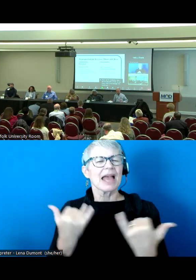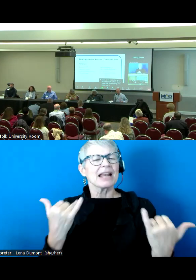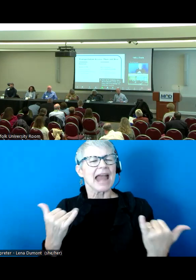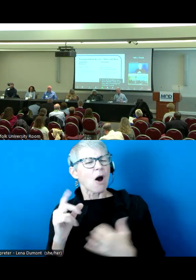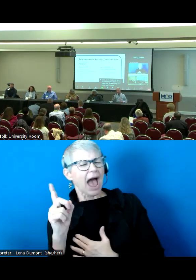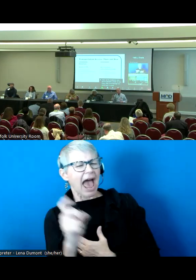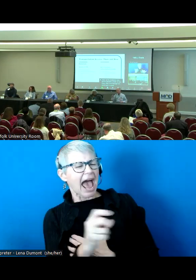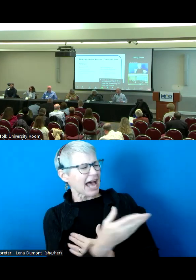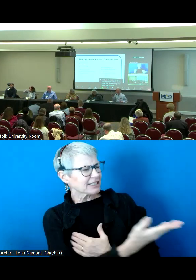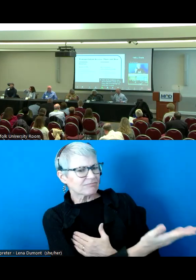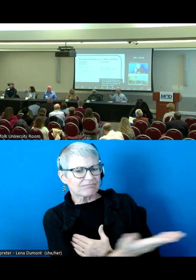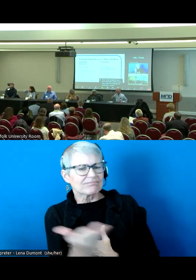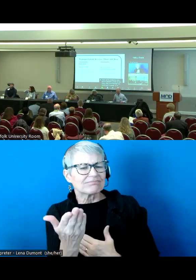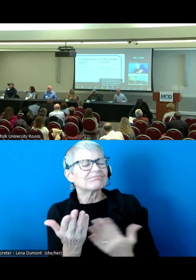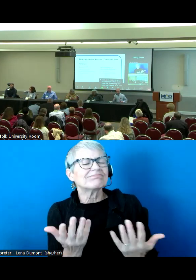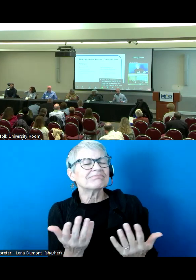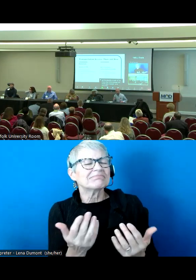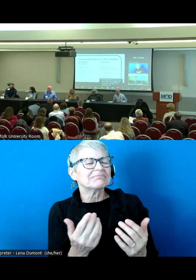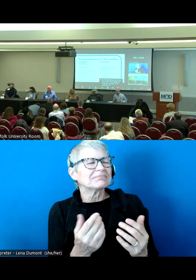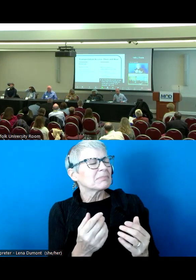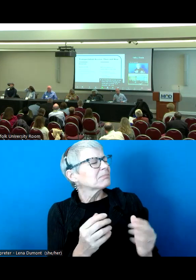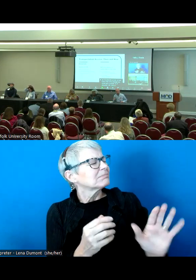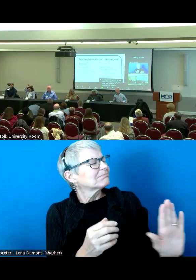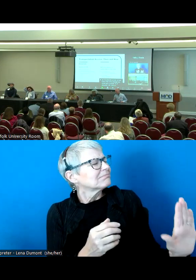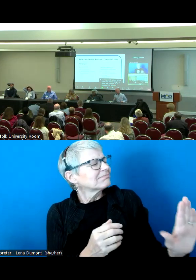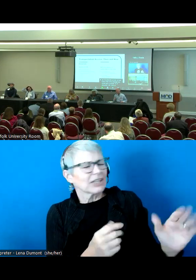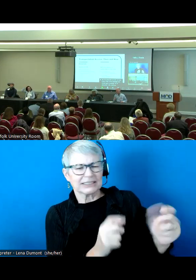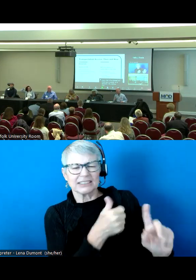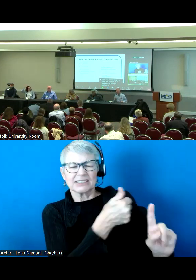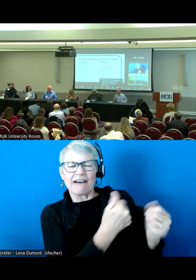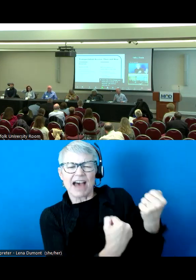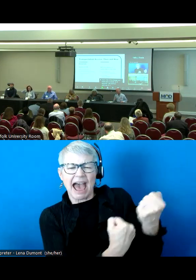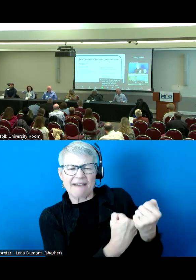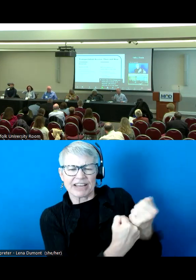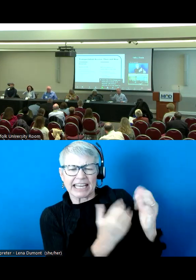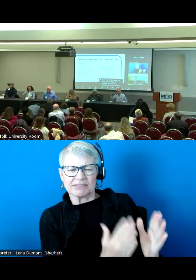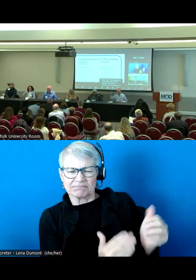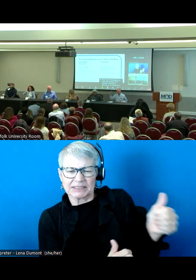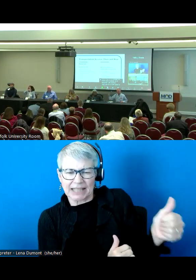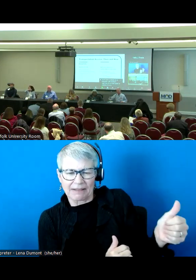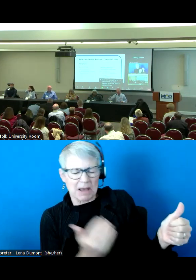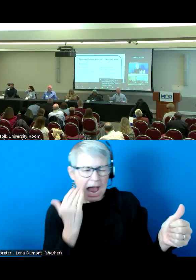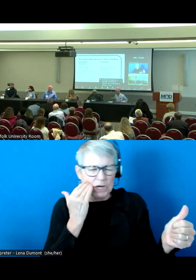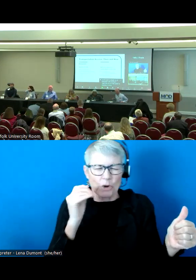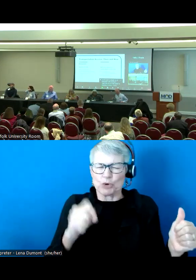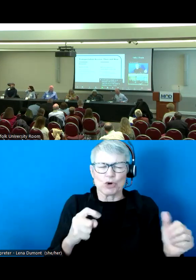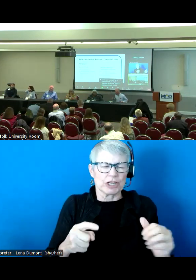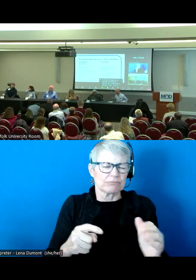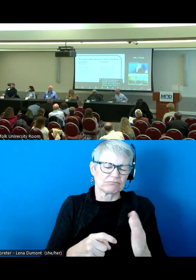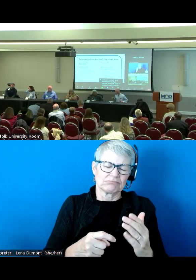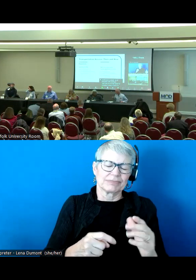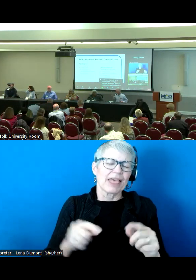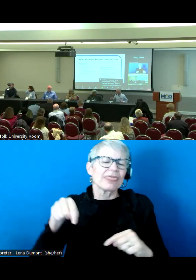advocate? We could go, each one of us could speak for probably 2 hours, 3 hours on the depths of this